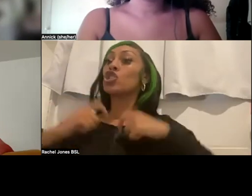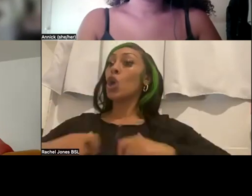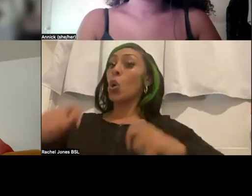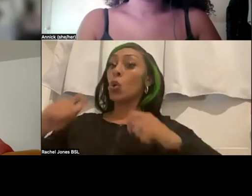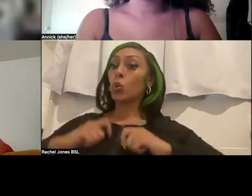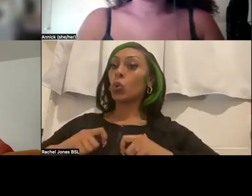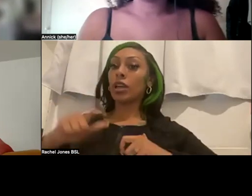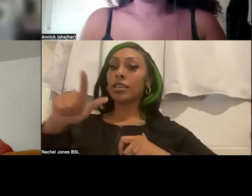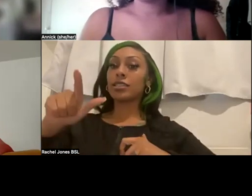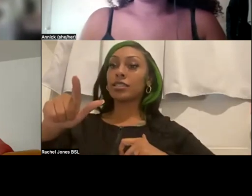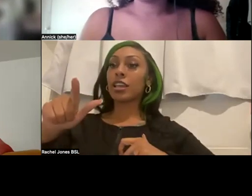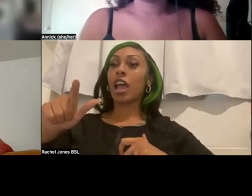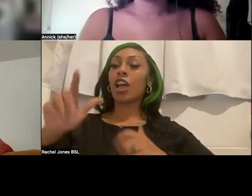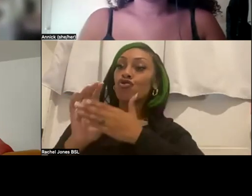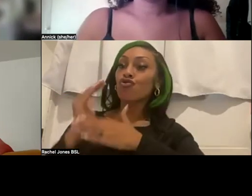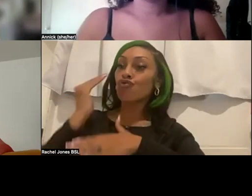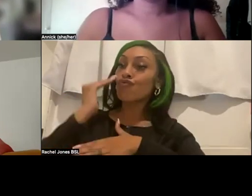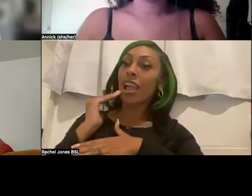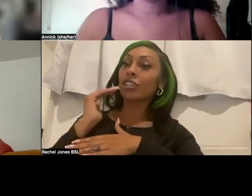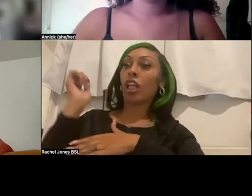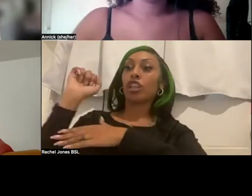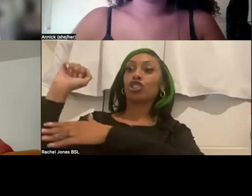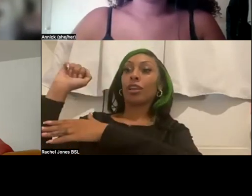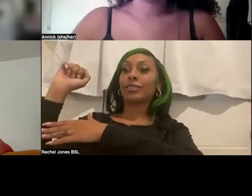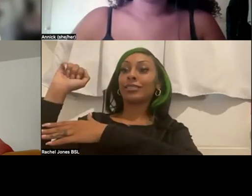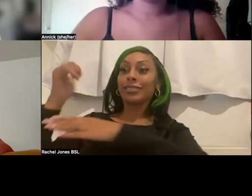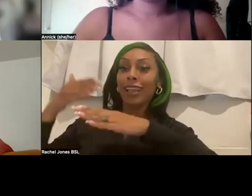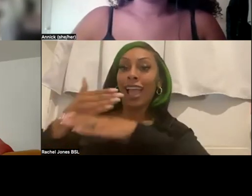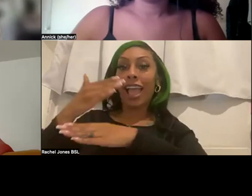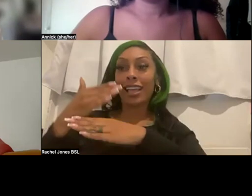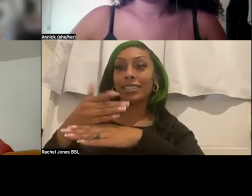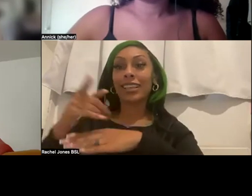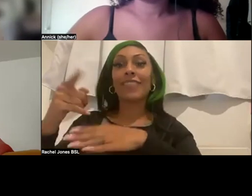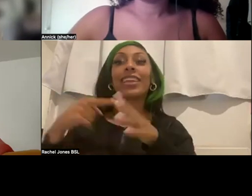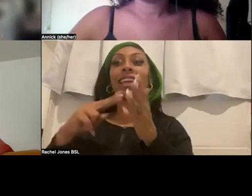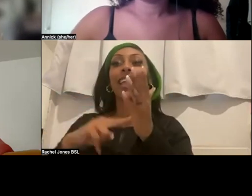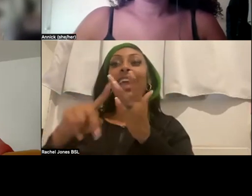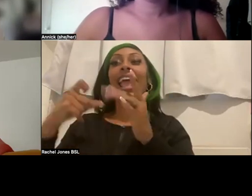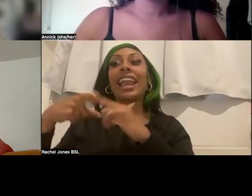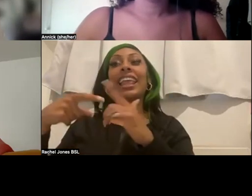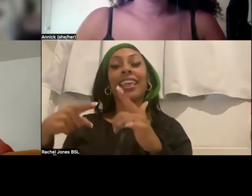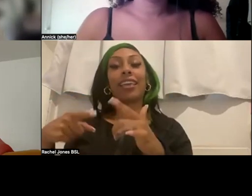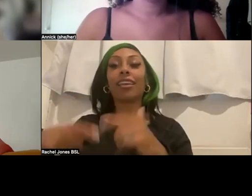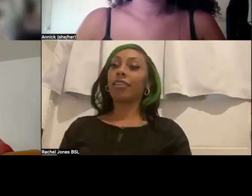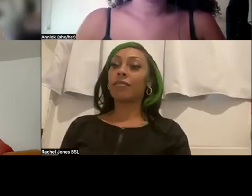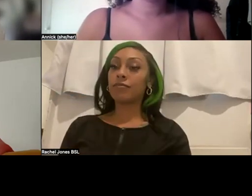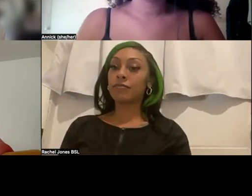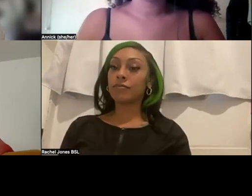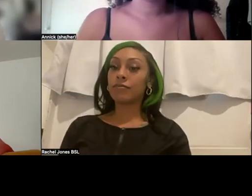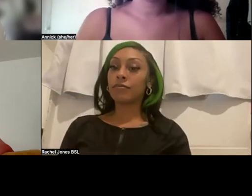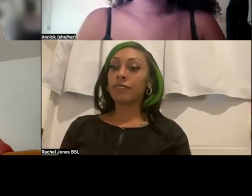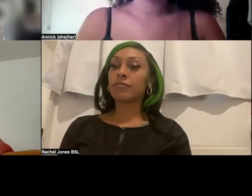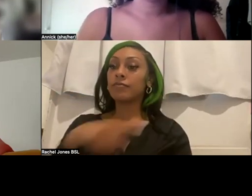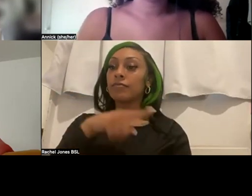racial justice activist Annick Metefia, and joining us via a recorded provocation will be interdisciplinary educator